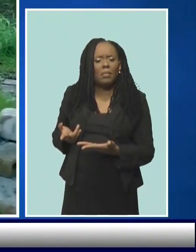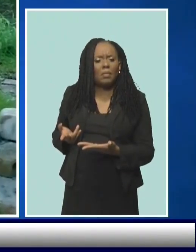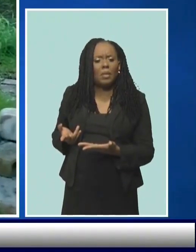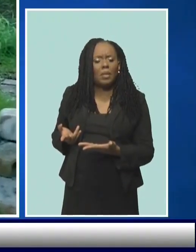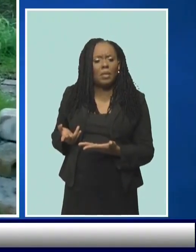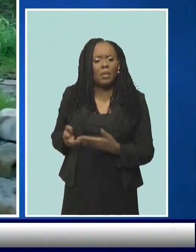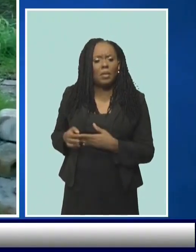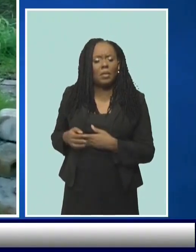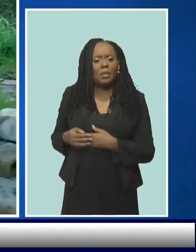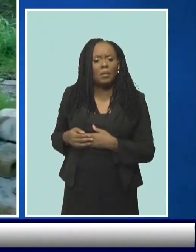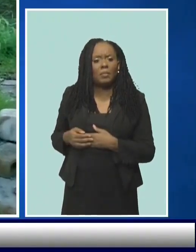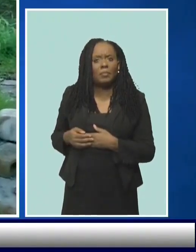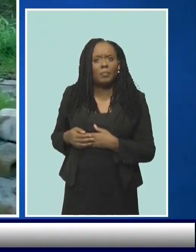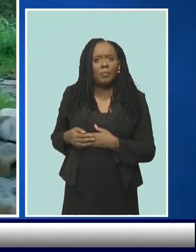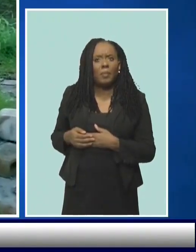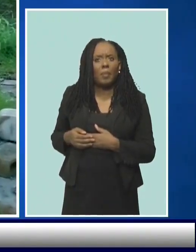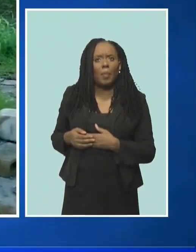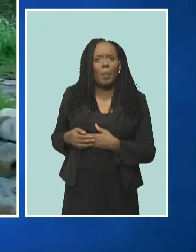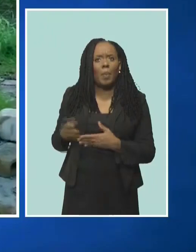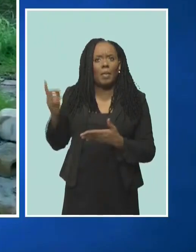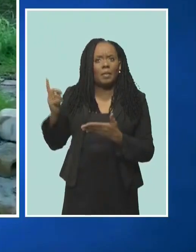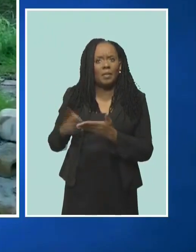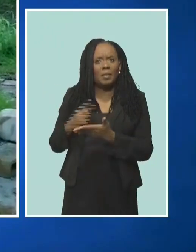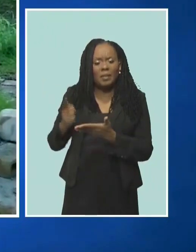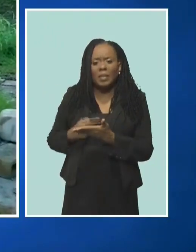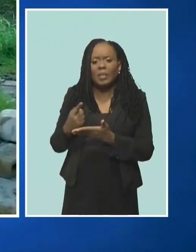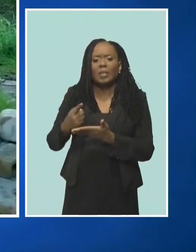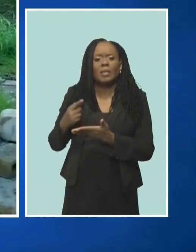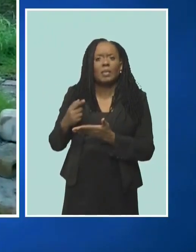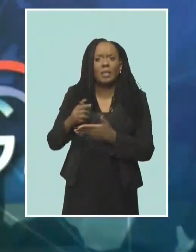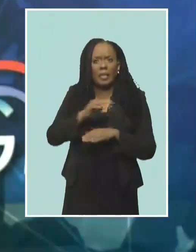And evenings when I leave work, so when I pass, I just come out of here.